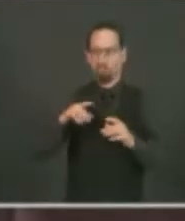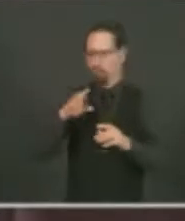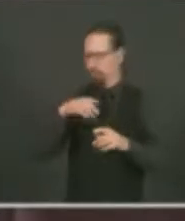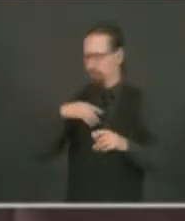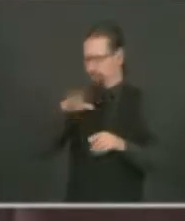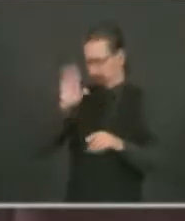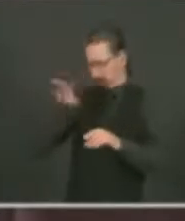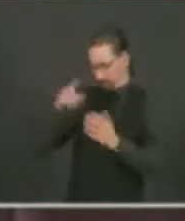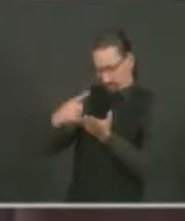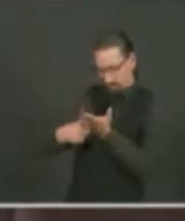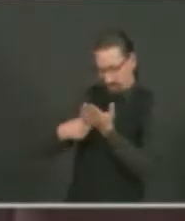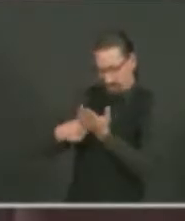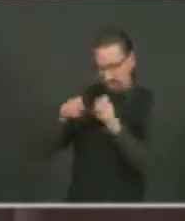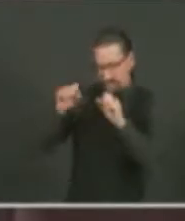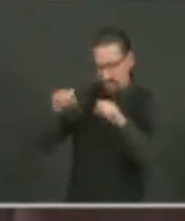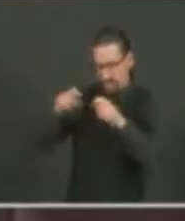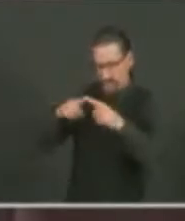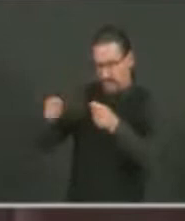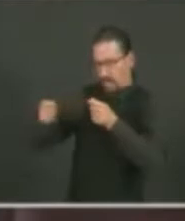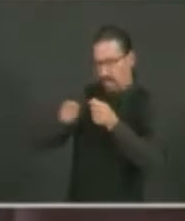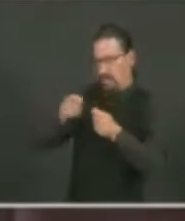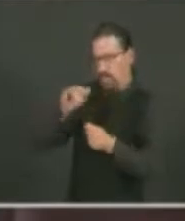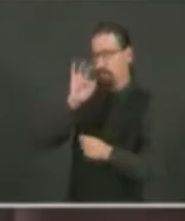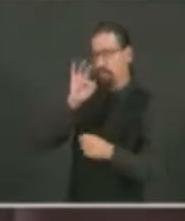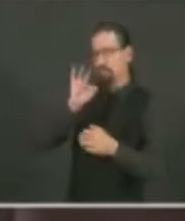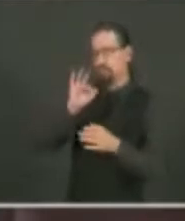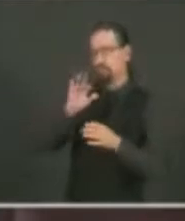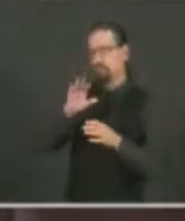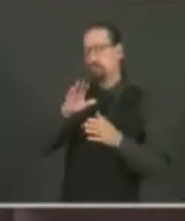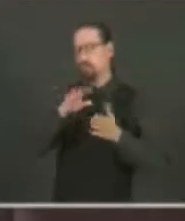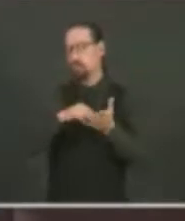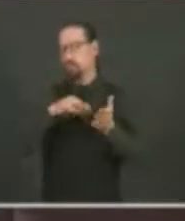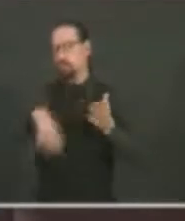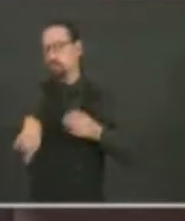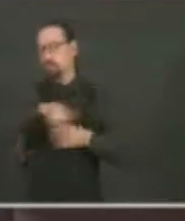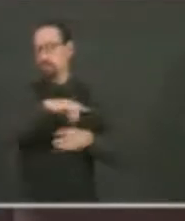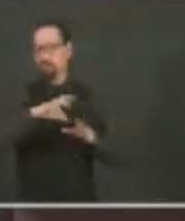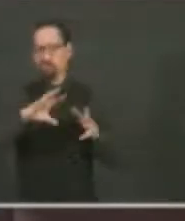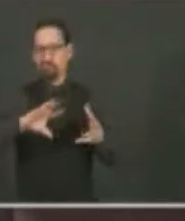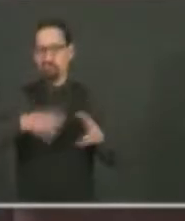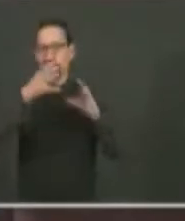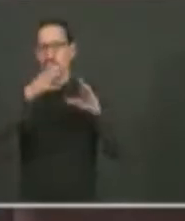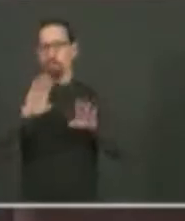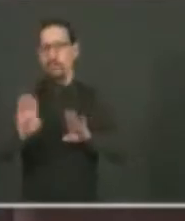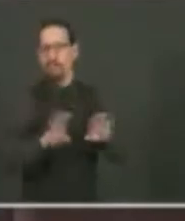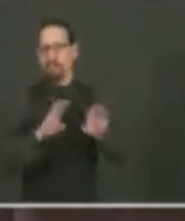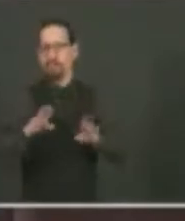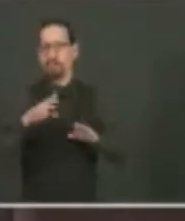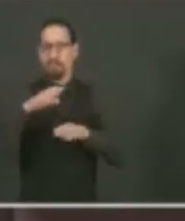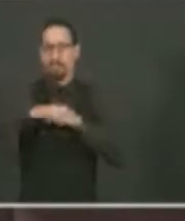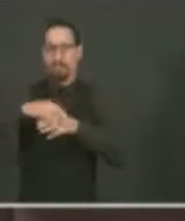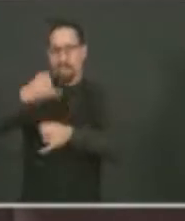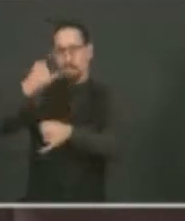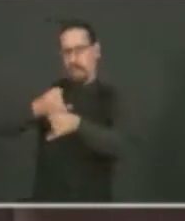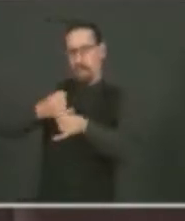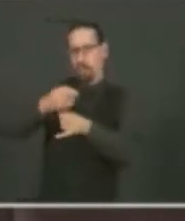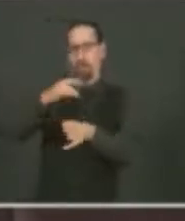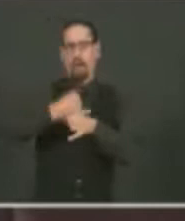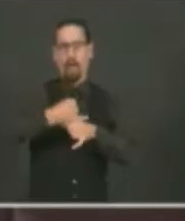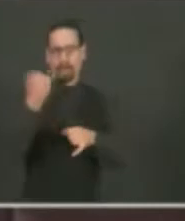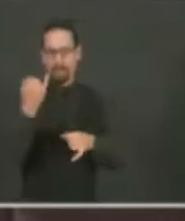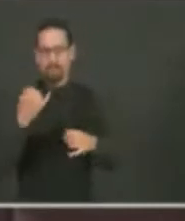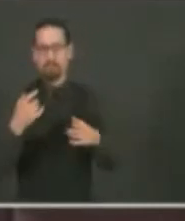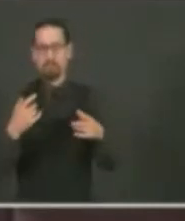the behavior of your students off campus, in bars, in off-campus housing? And they all said they could, and they all said that they